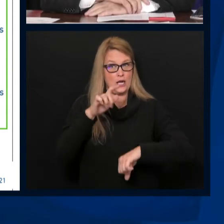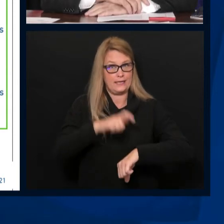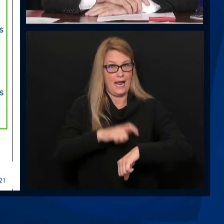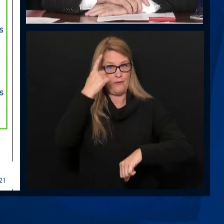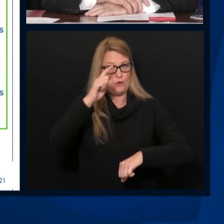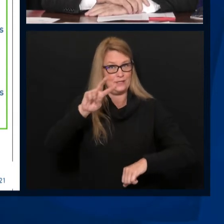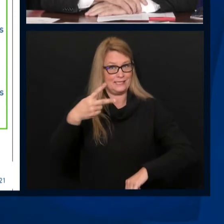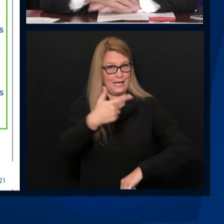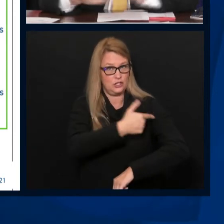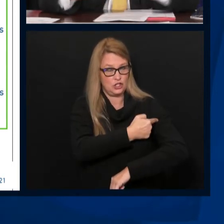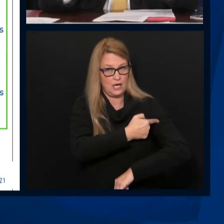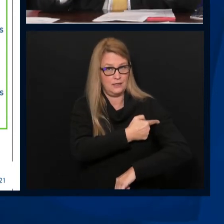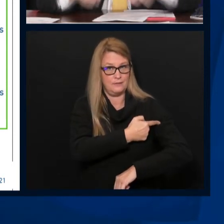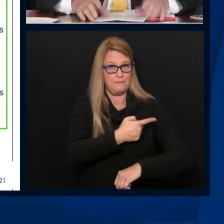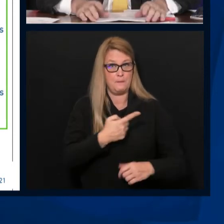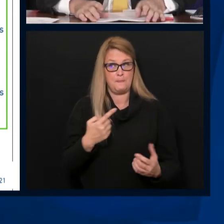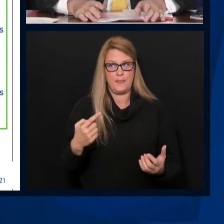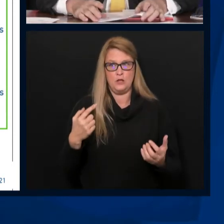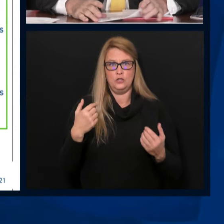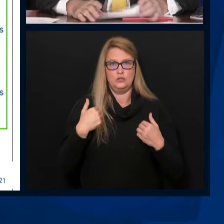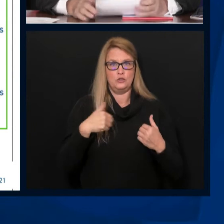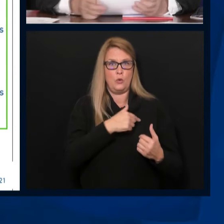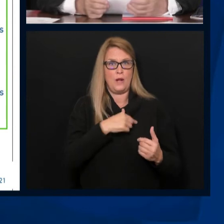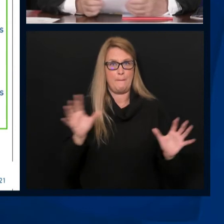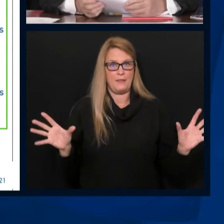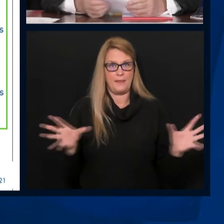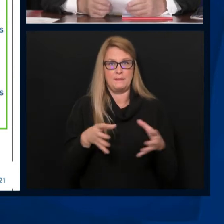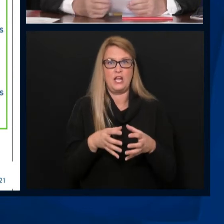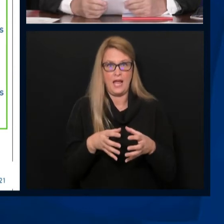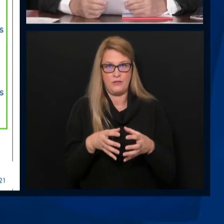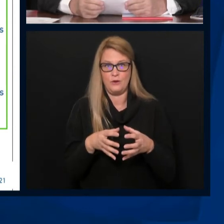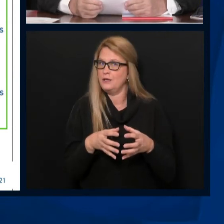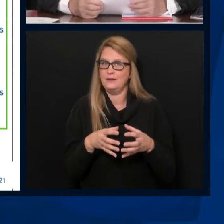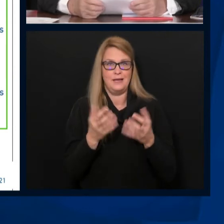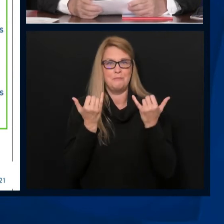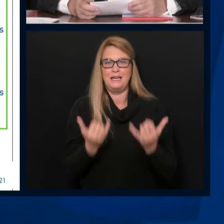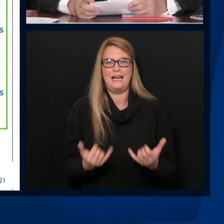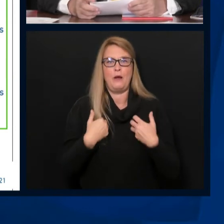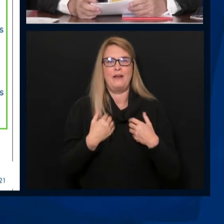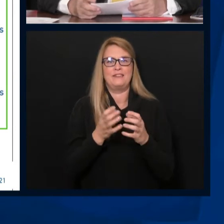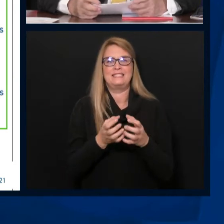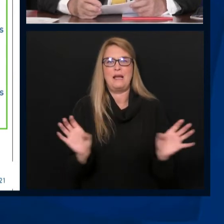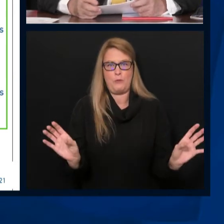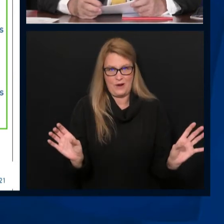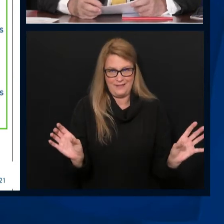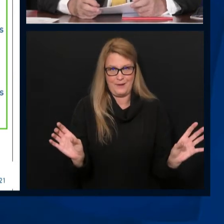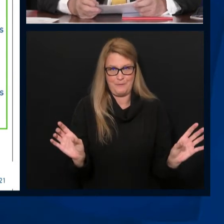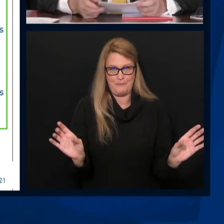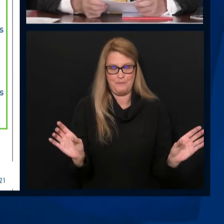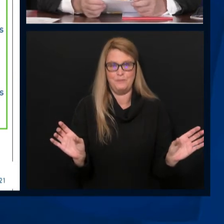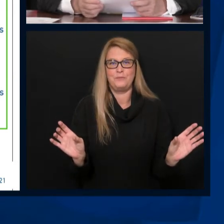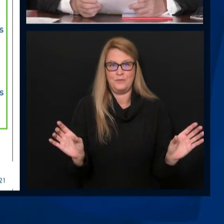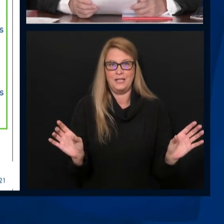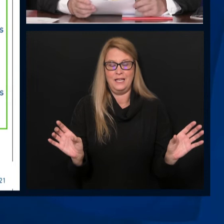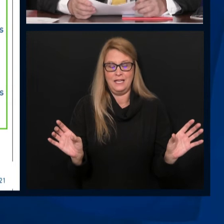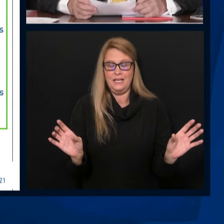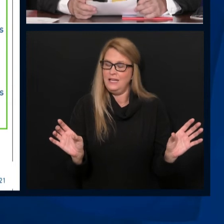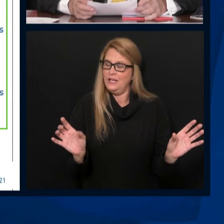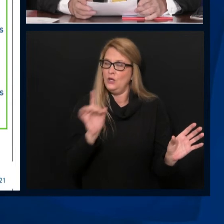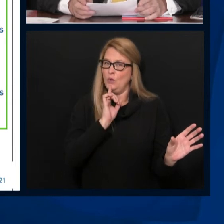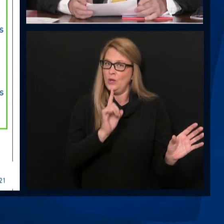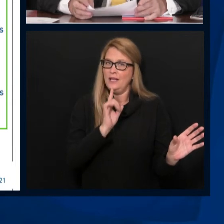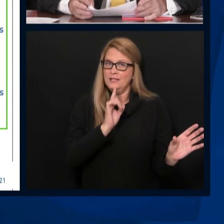shot. Well, we put them all together. And they need to be separated because really and truly,